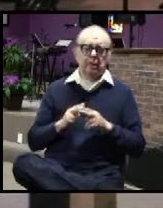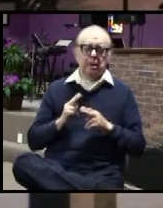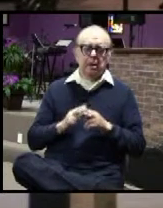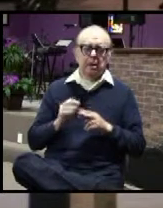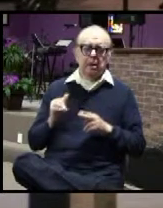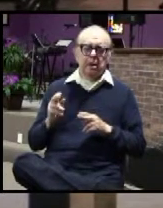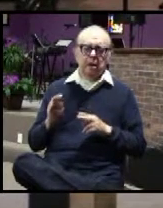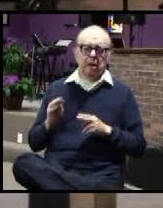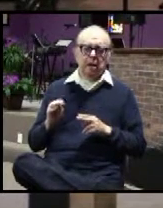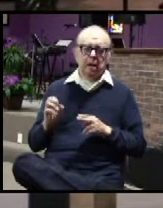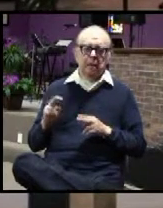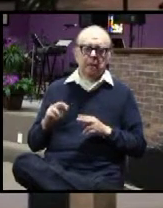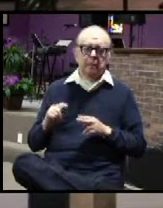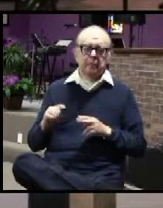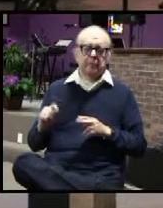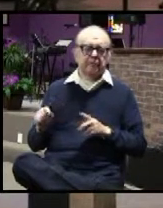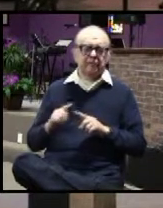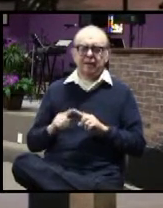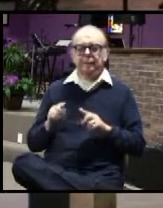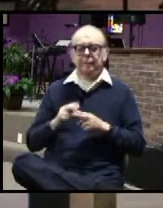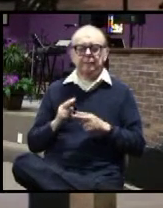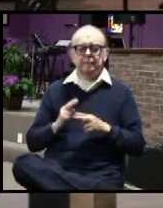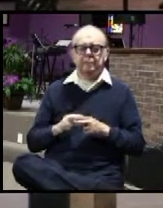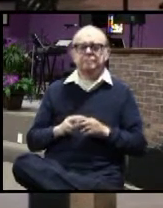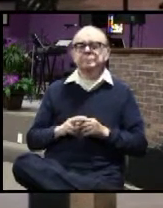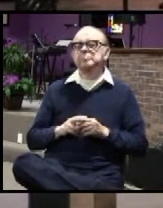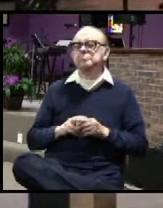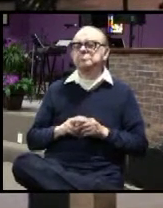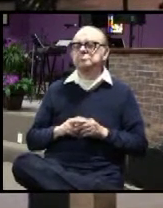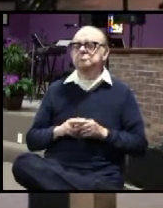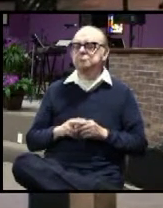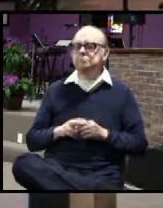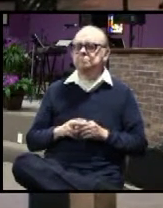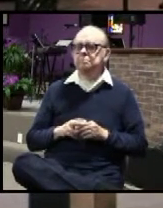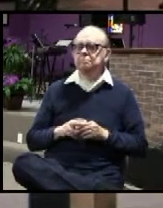Midianites and the Amalekites, and they had invaded.